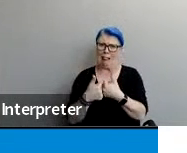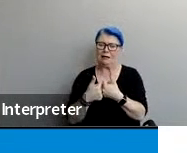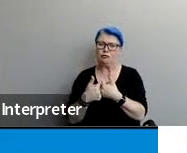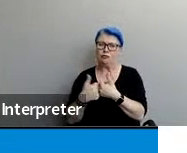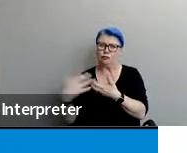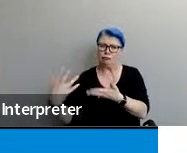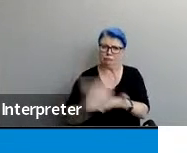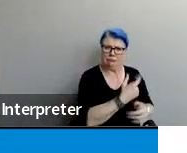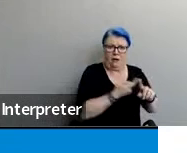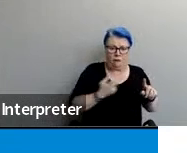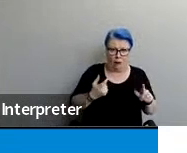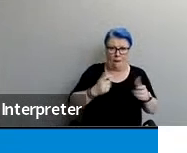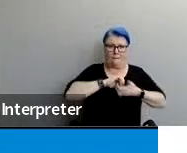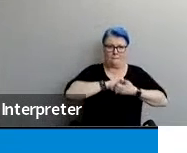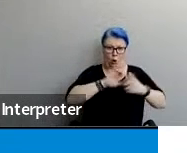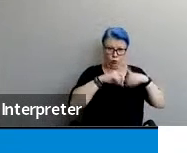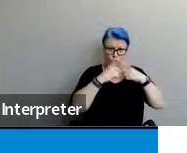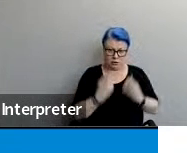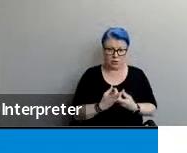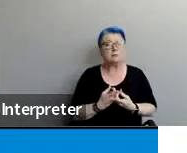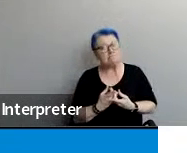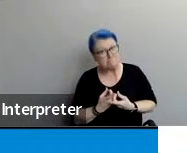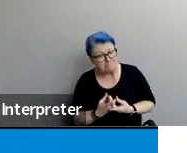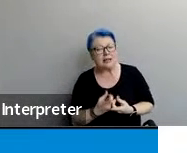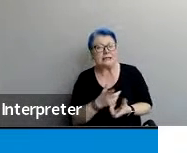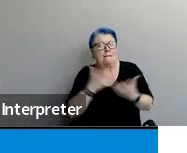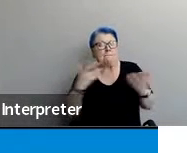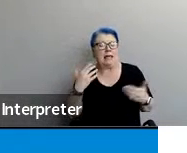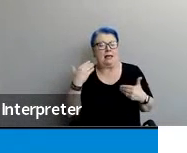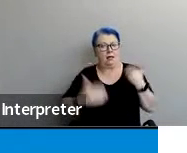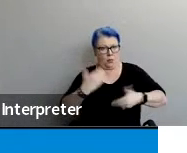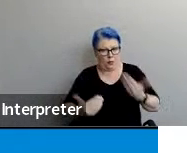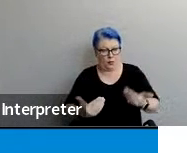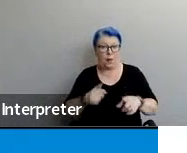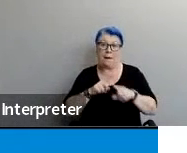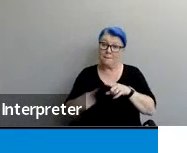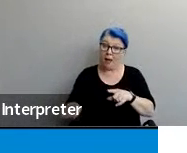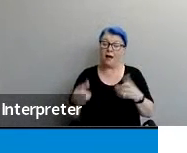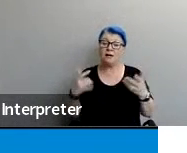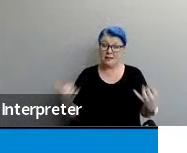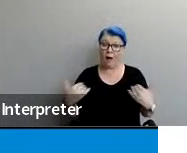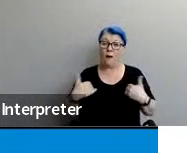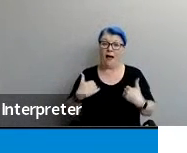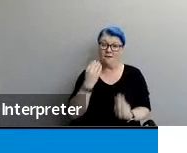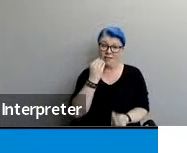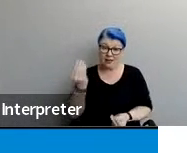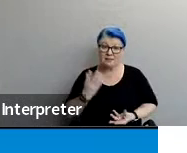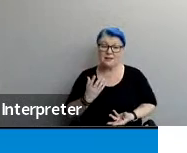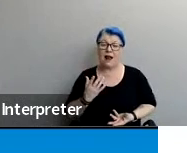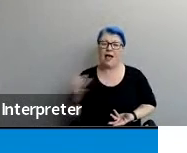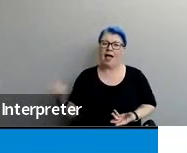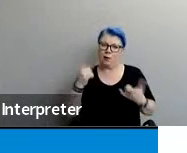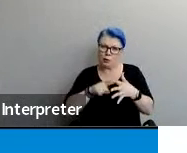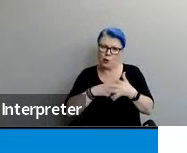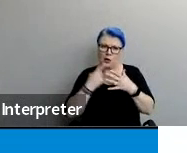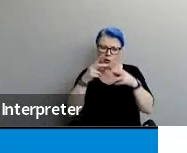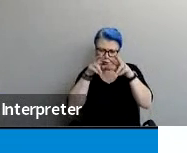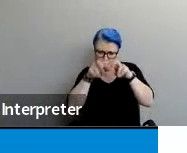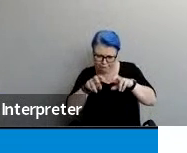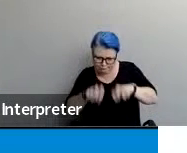districts. So that's a pretty big process, but they have gotten that data and they're beginning to analyze that data